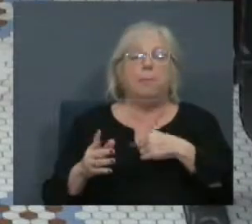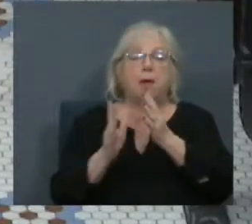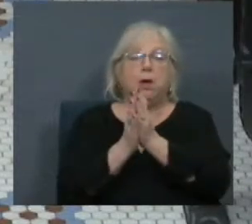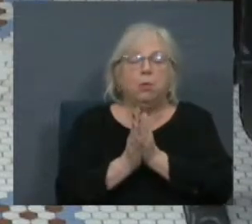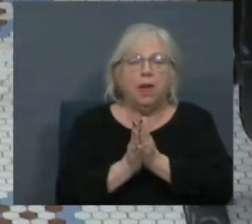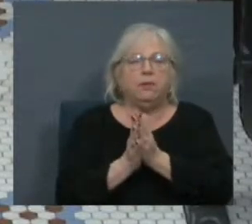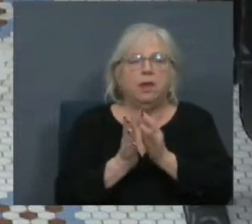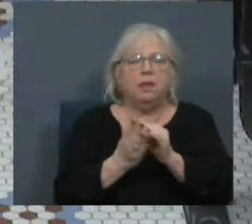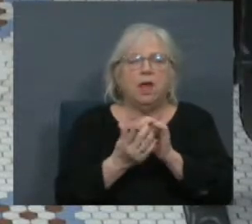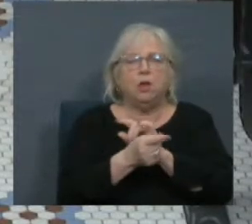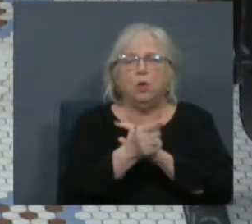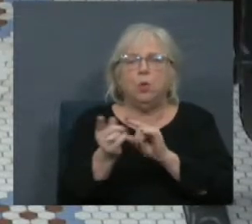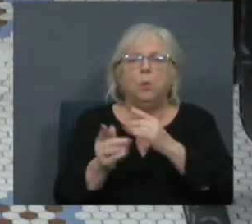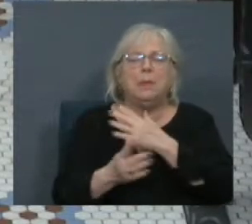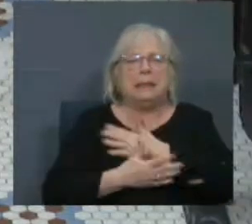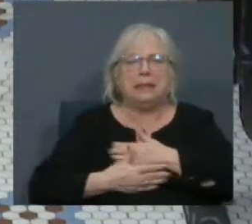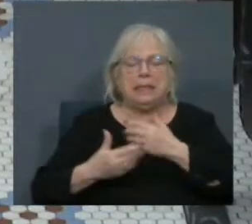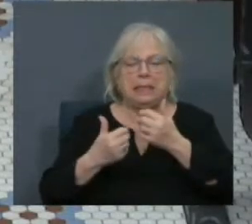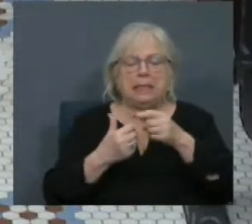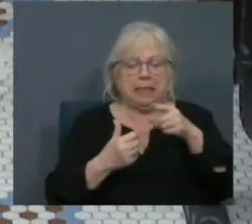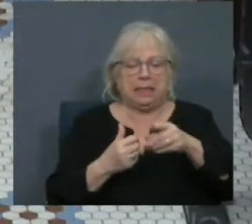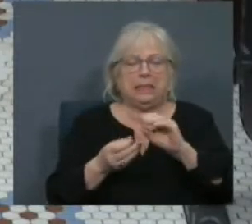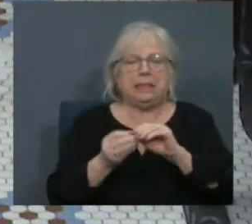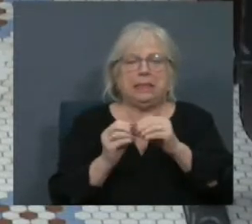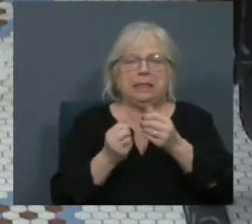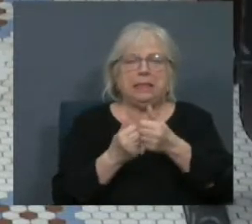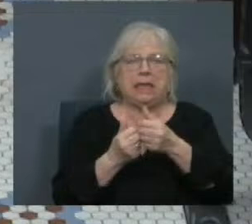you please separate this item.